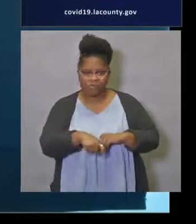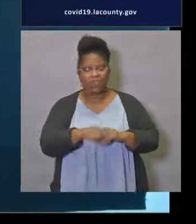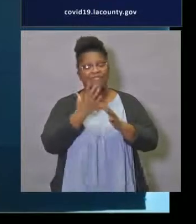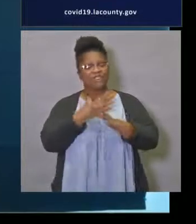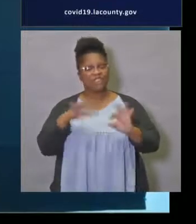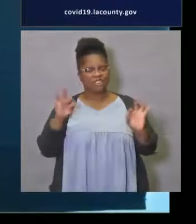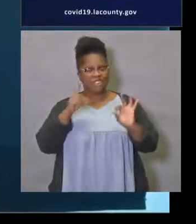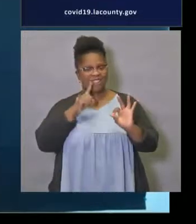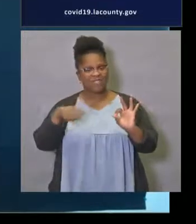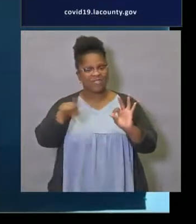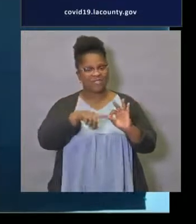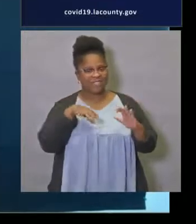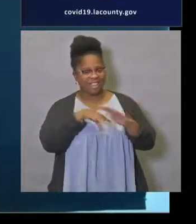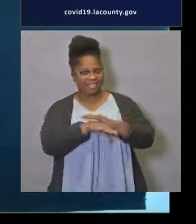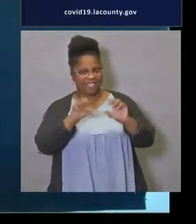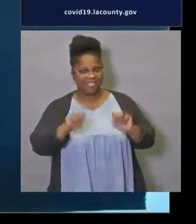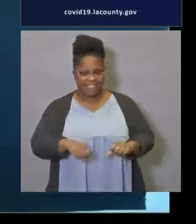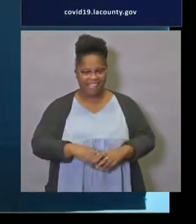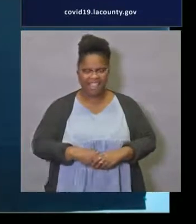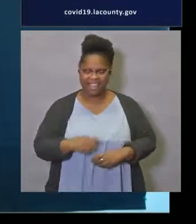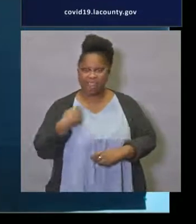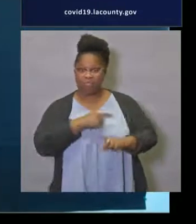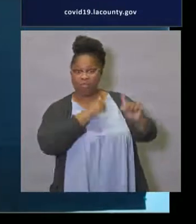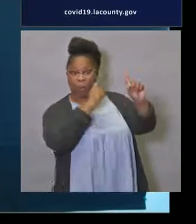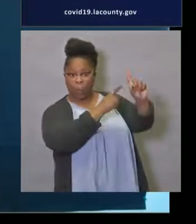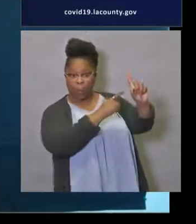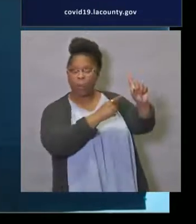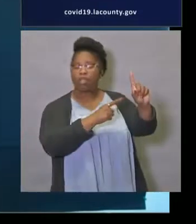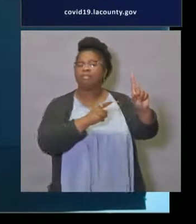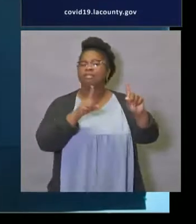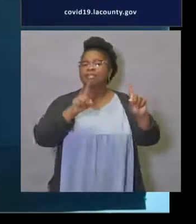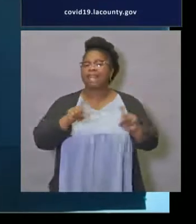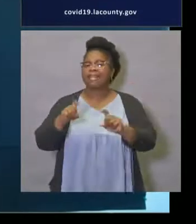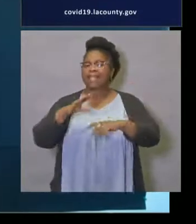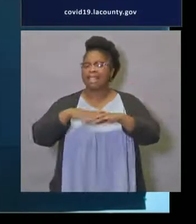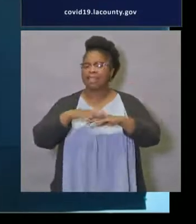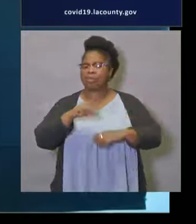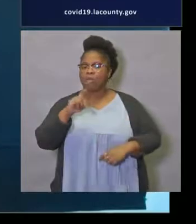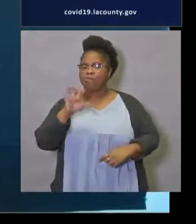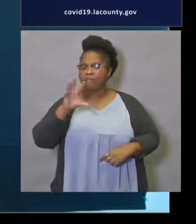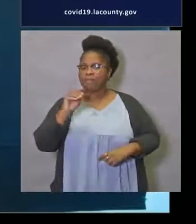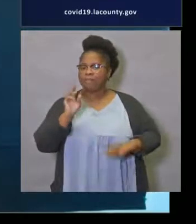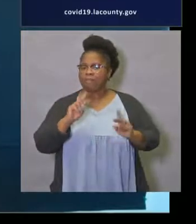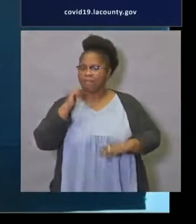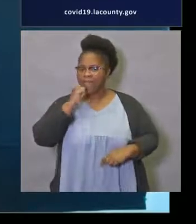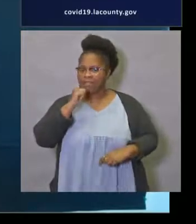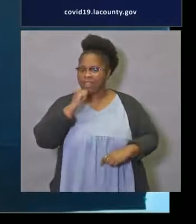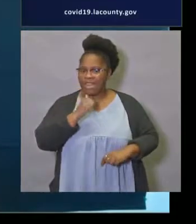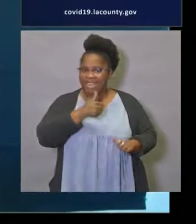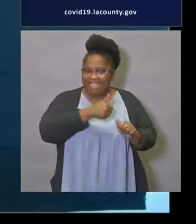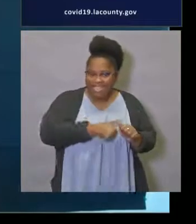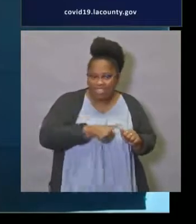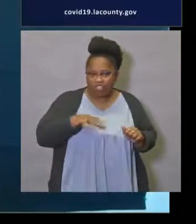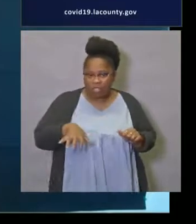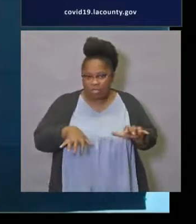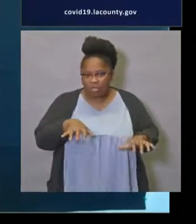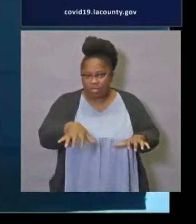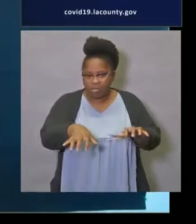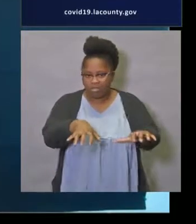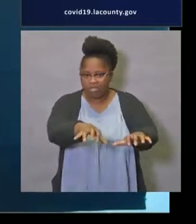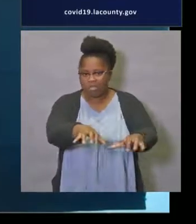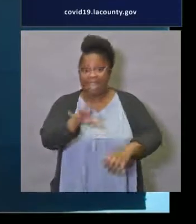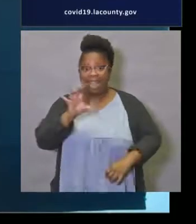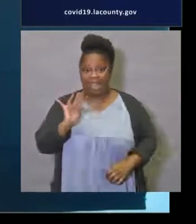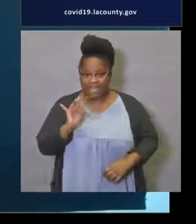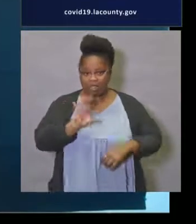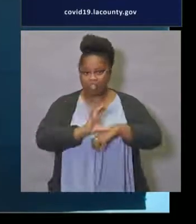to use. We are aiming to test at least 150 people a day at each of the 8 church testing locations through June